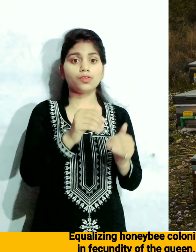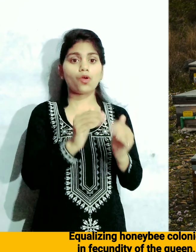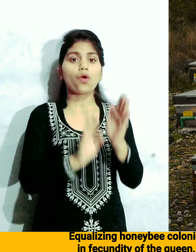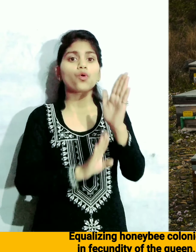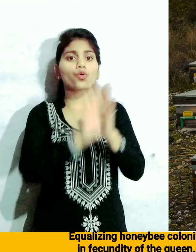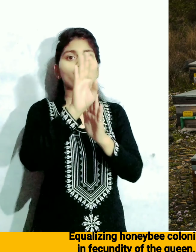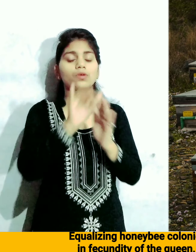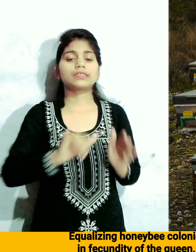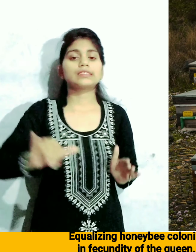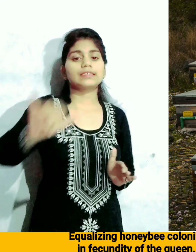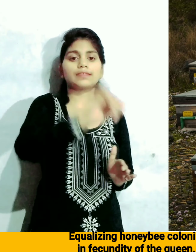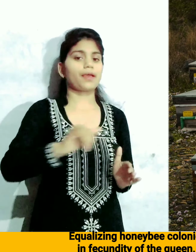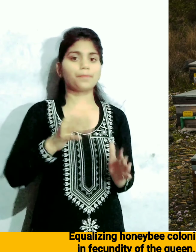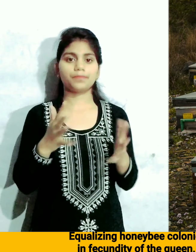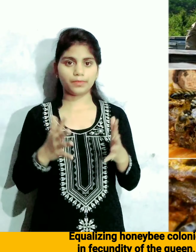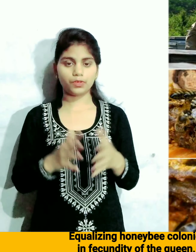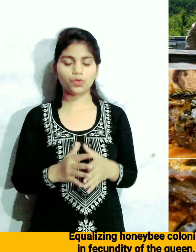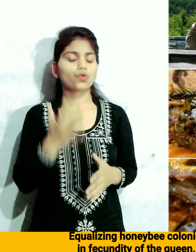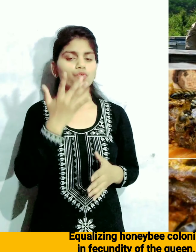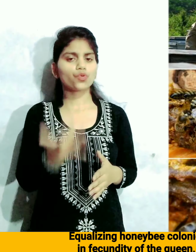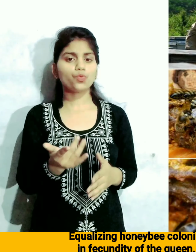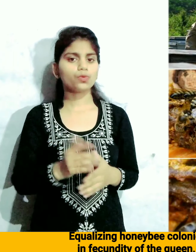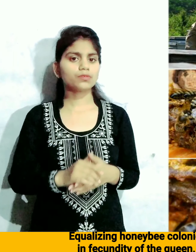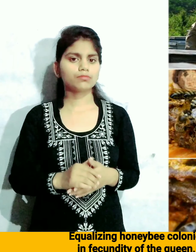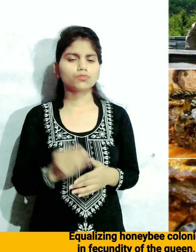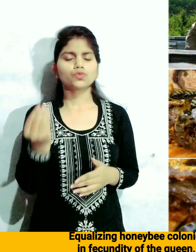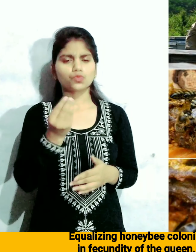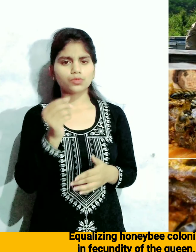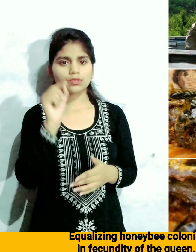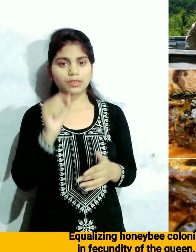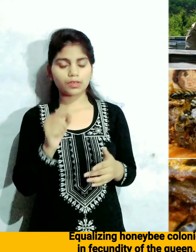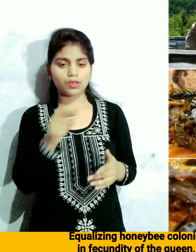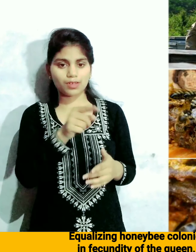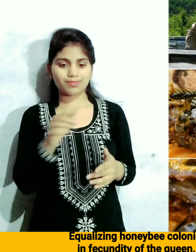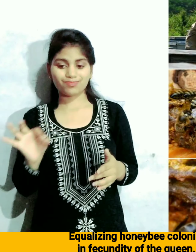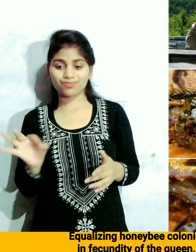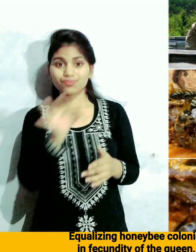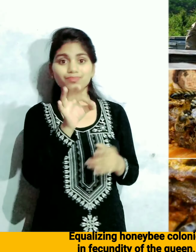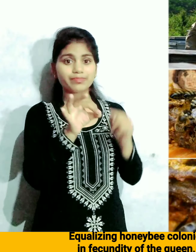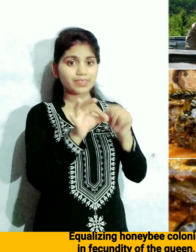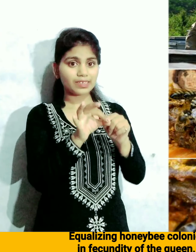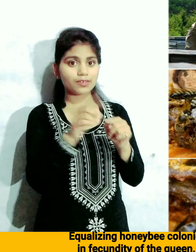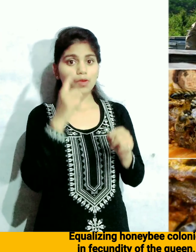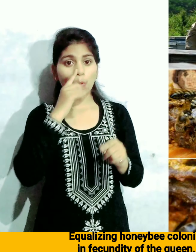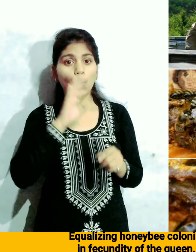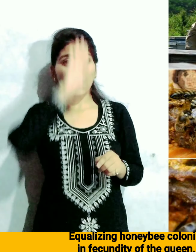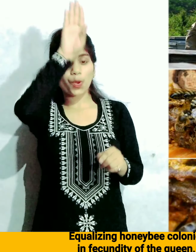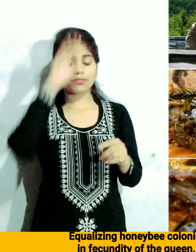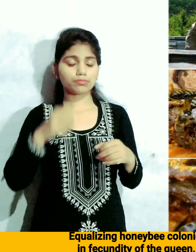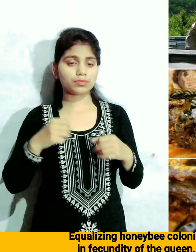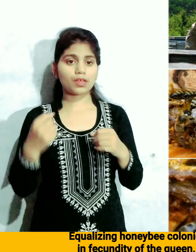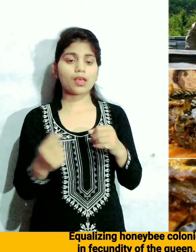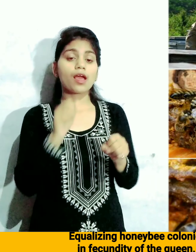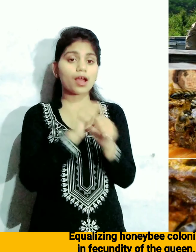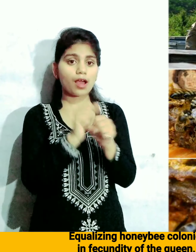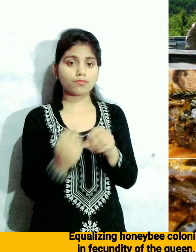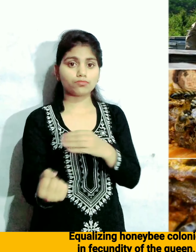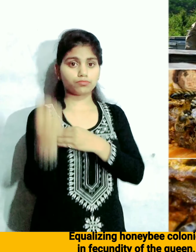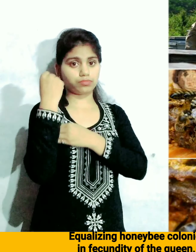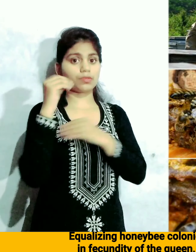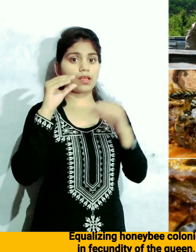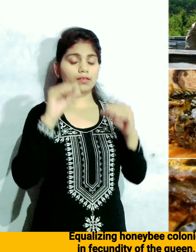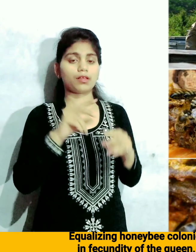uniform. Because of difference in physanthropy of queen bee, food